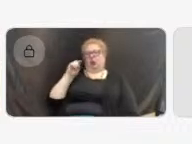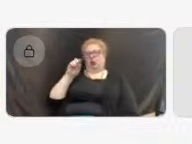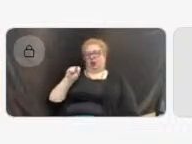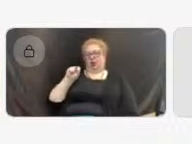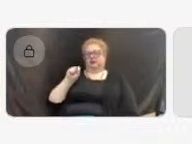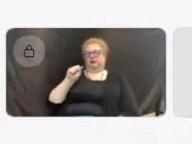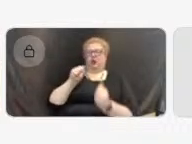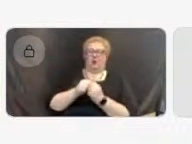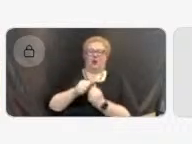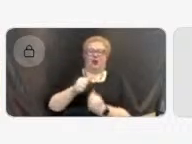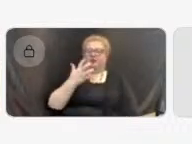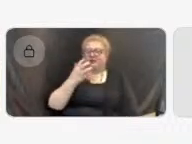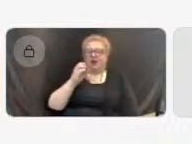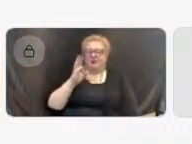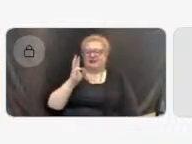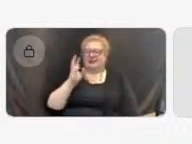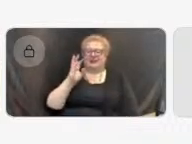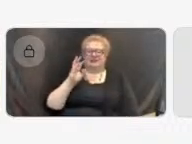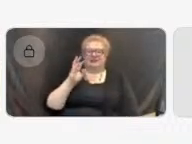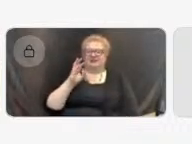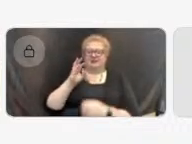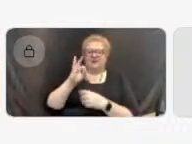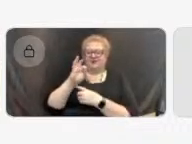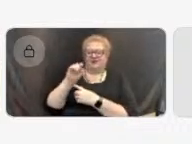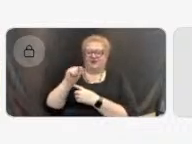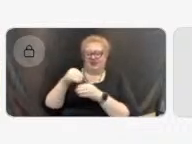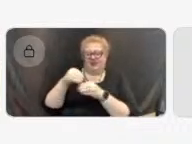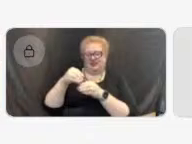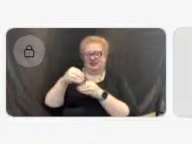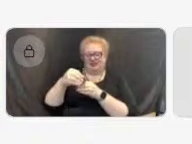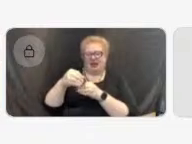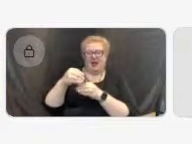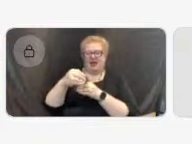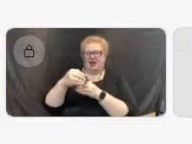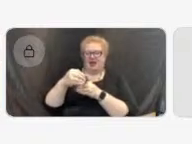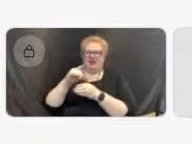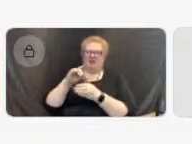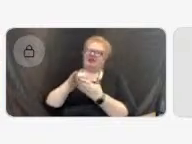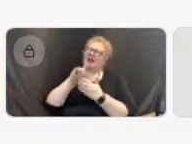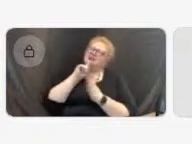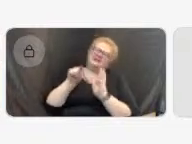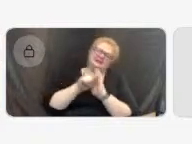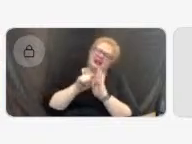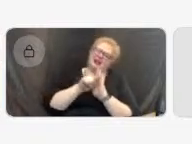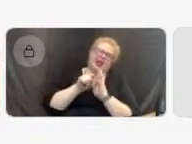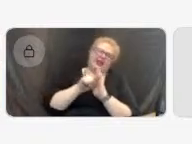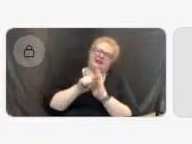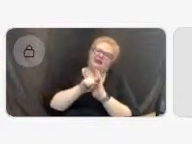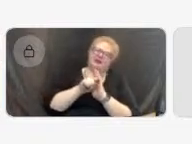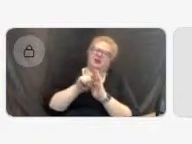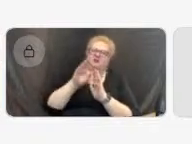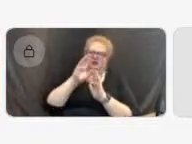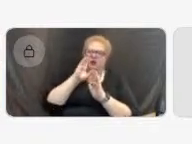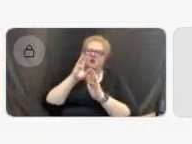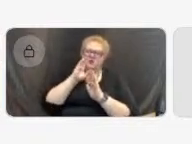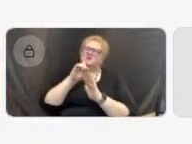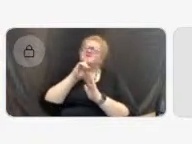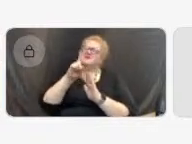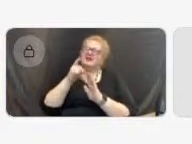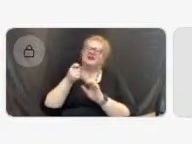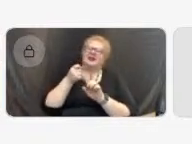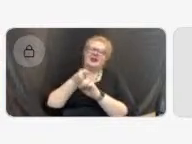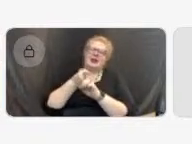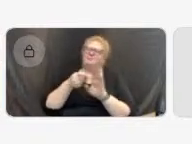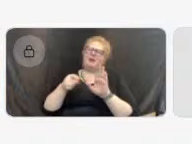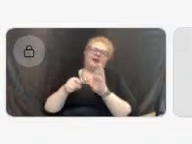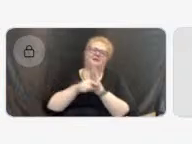setbacks would be a negative. It would impact our neighborhood